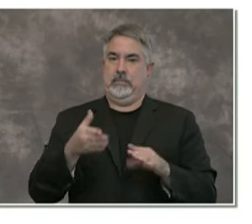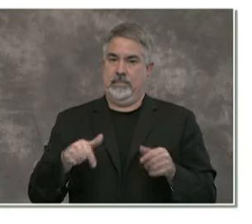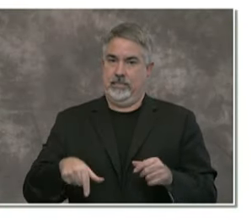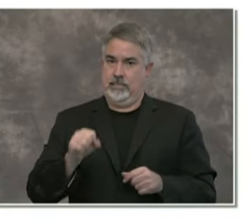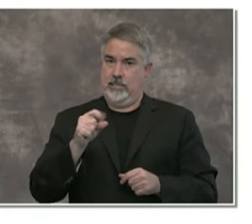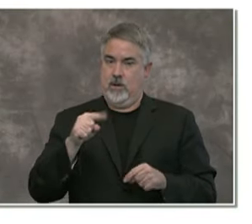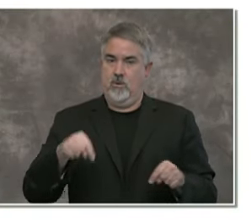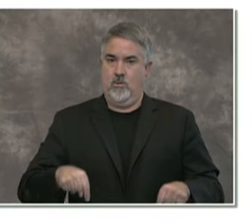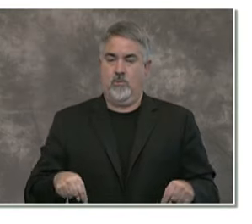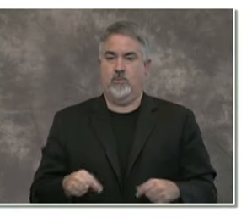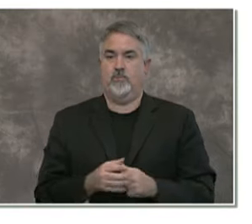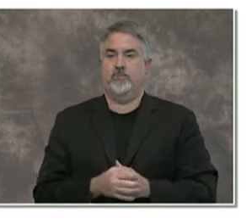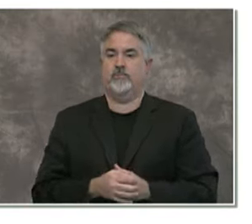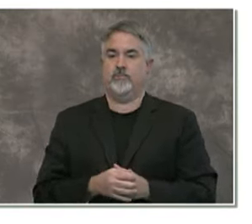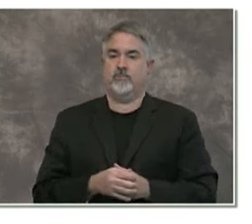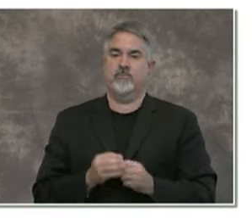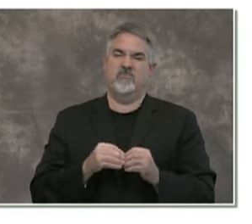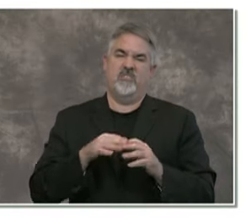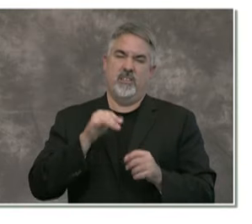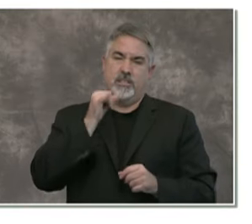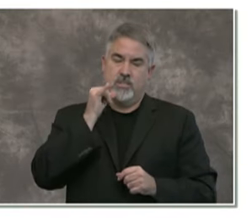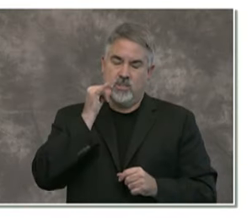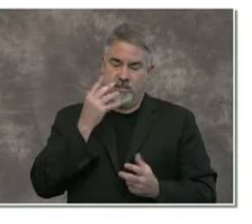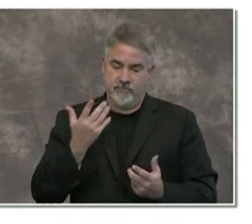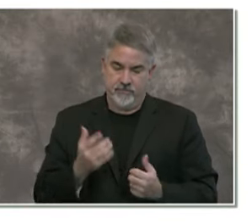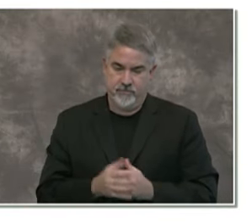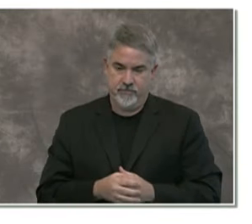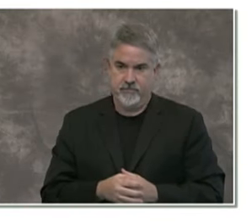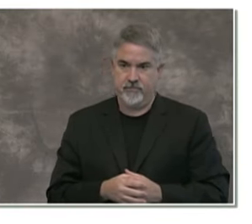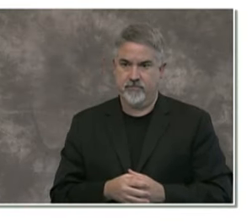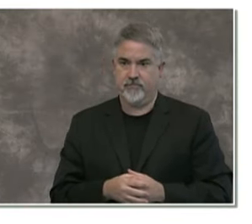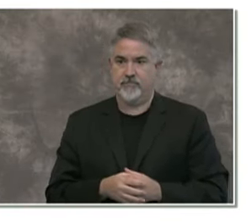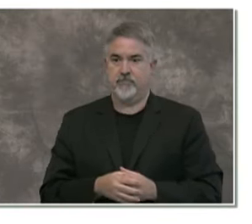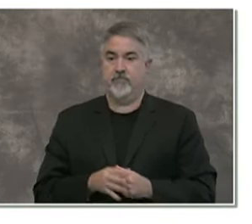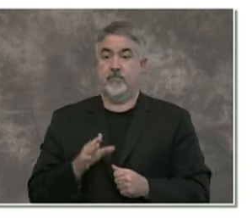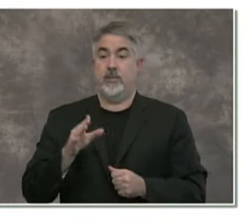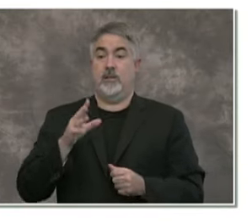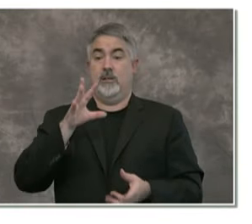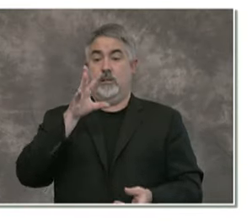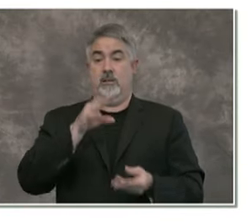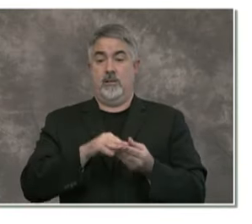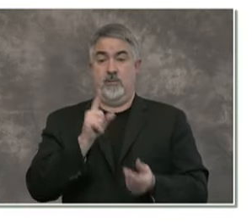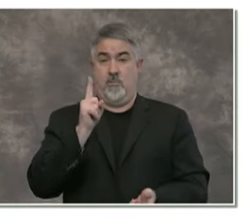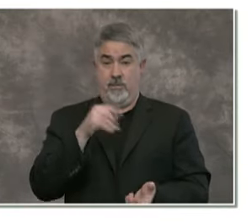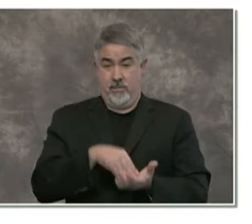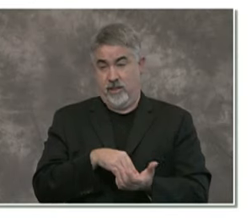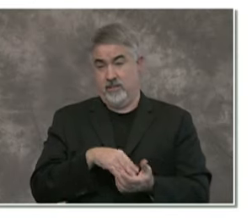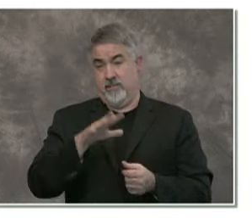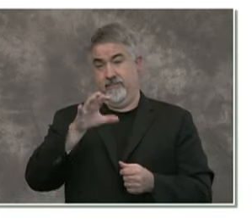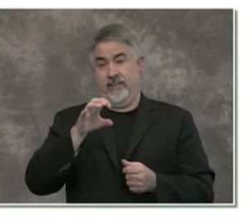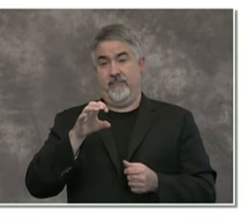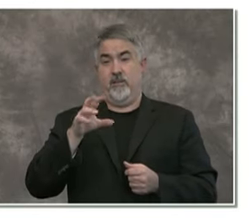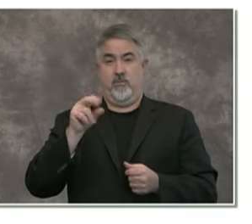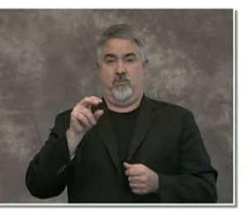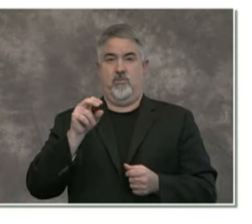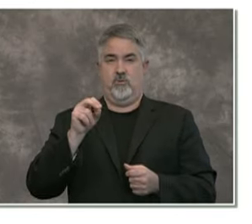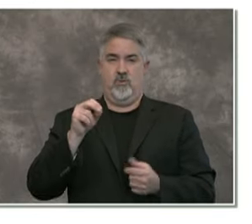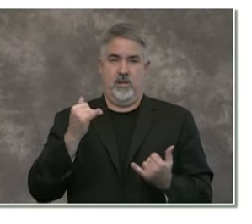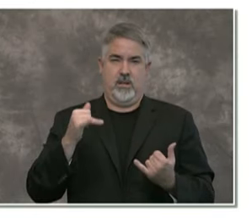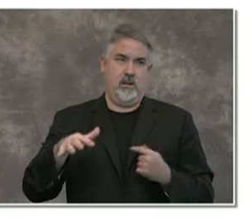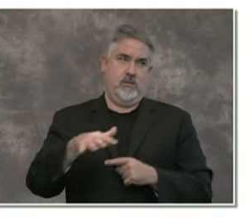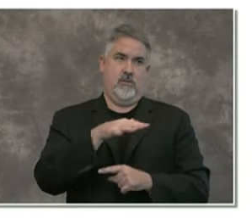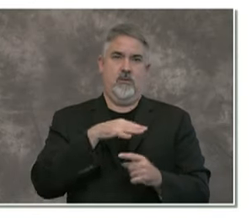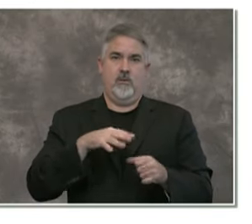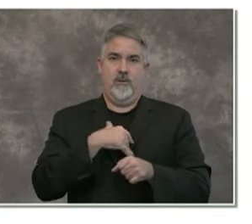5 more than reported yesterday. So of our total 1,530 cases, 813